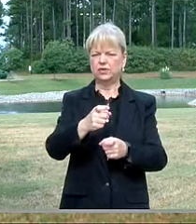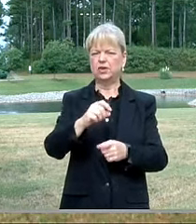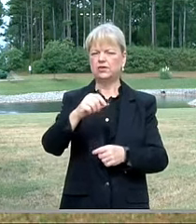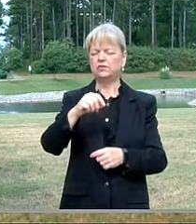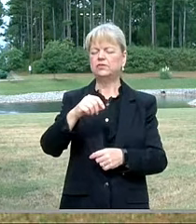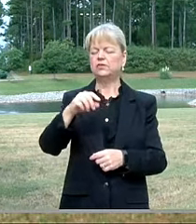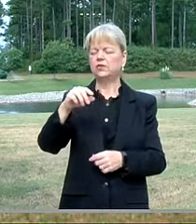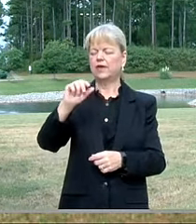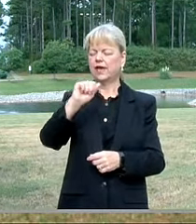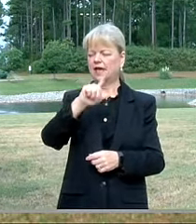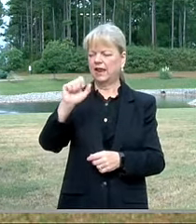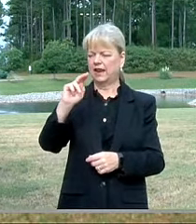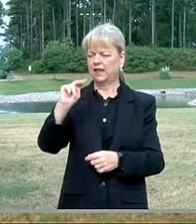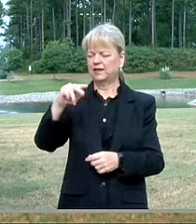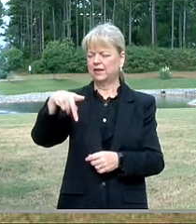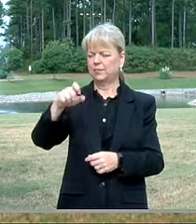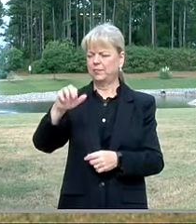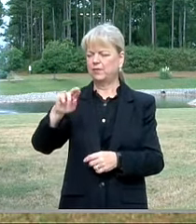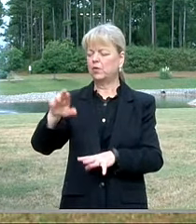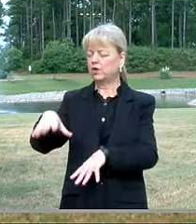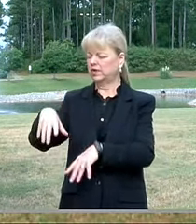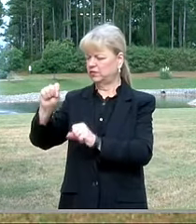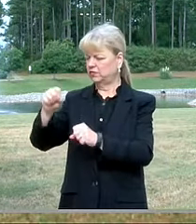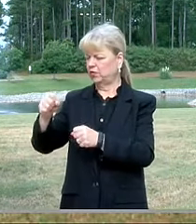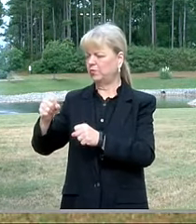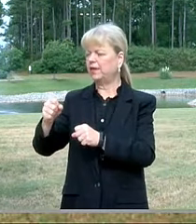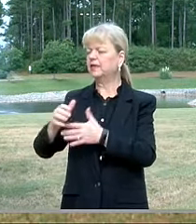in recognition of his assumption of command.